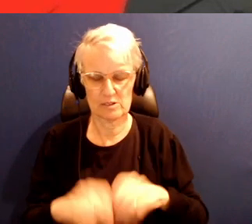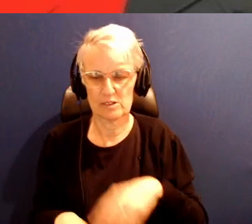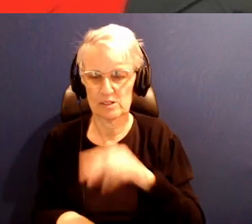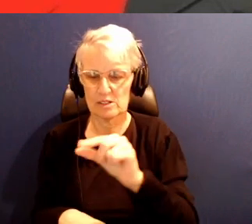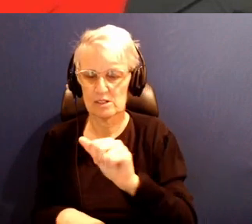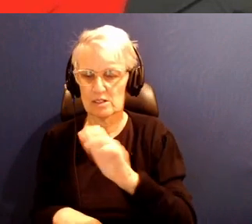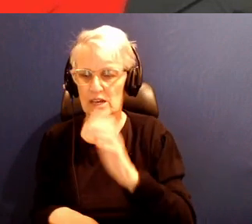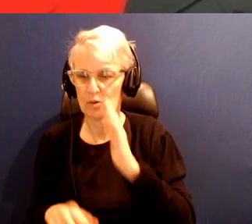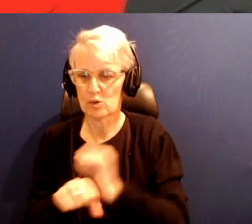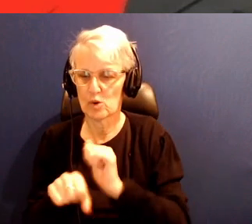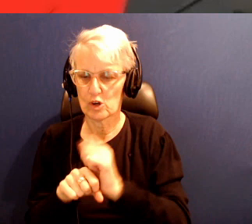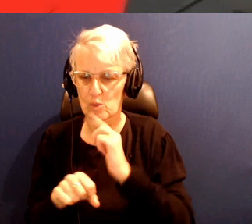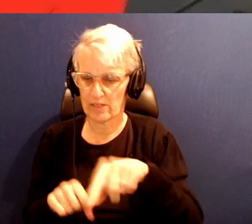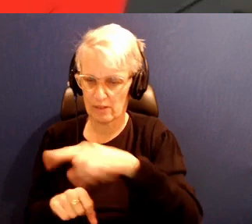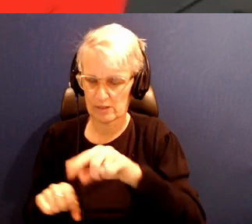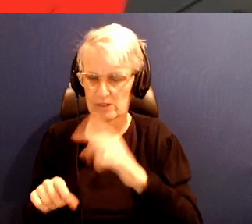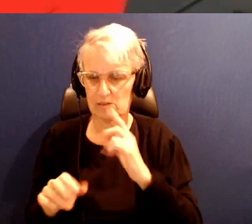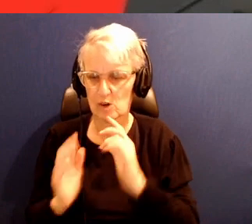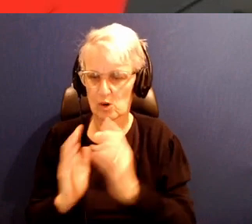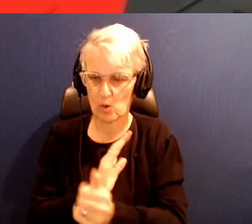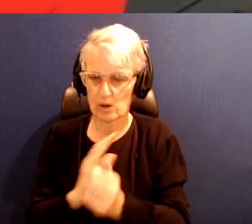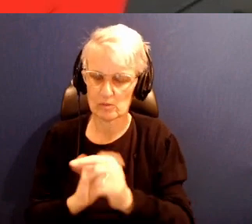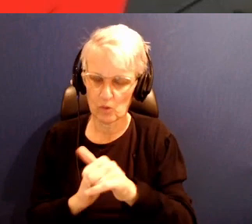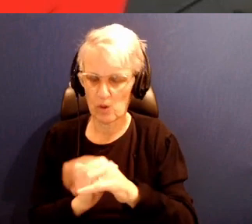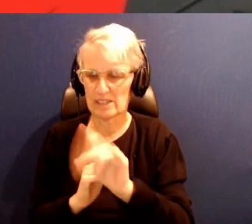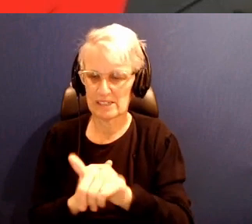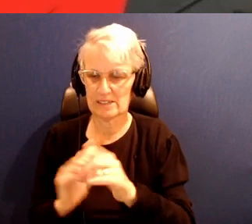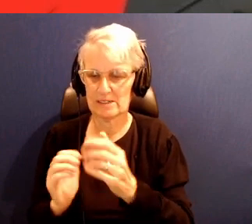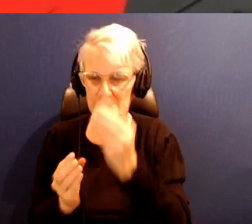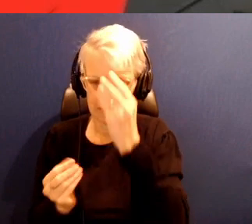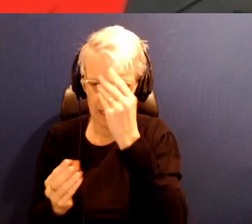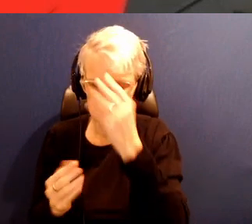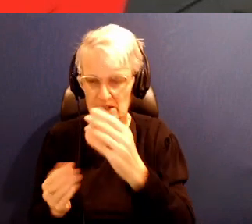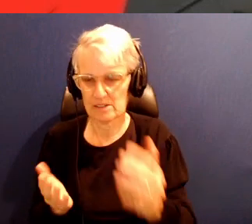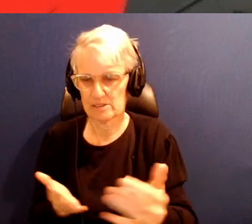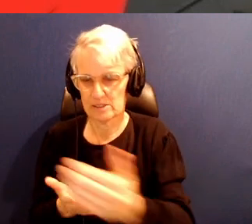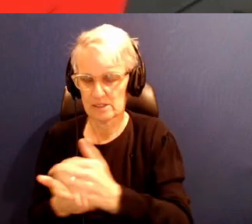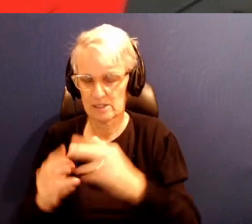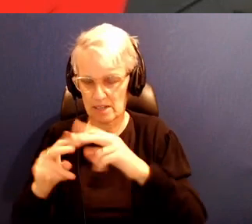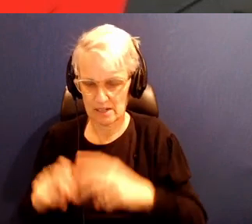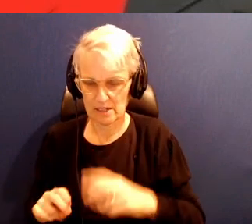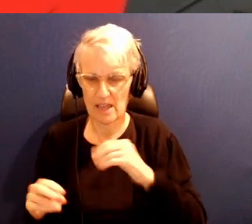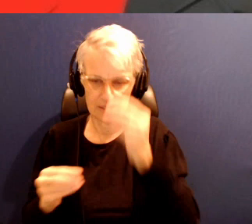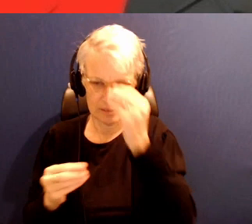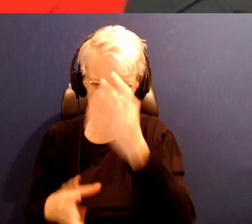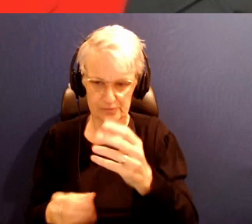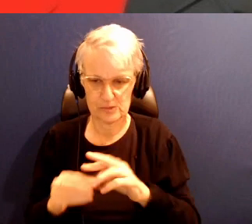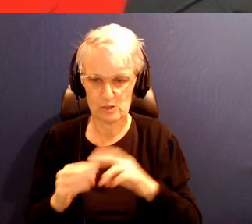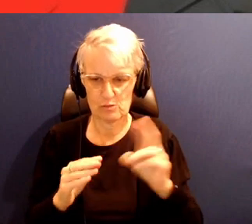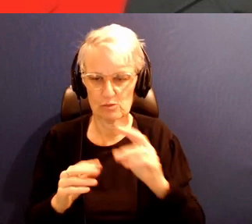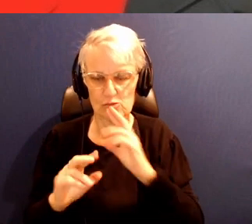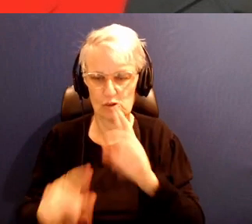GAC commits to working with selected applicants to ensure quality data is planned for, collected, analyzed, and